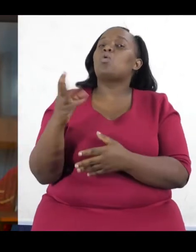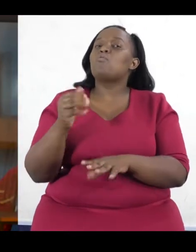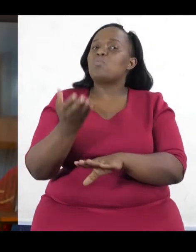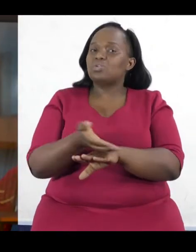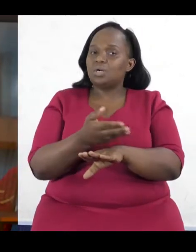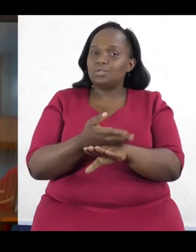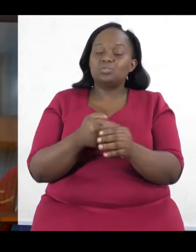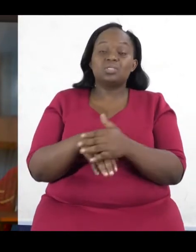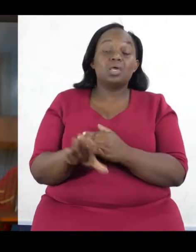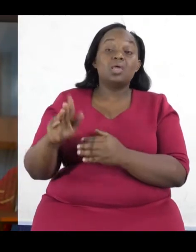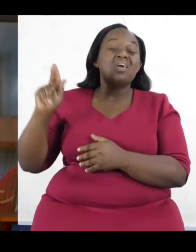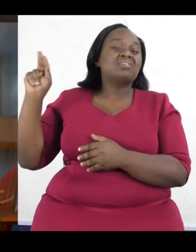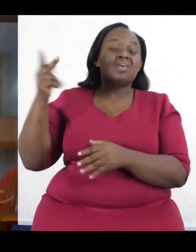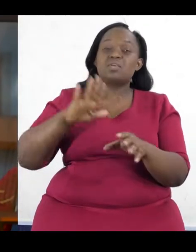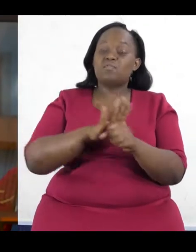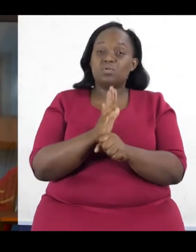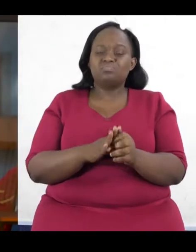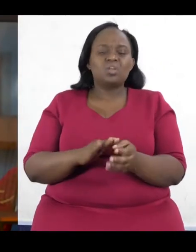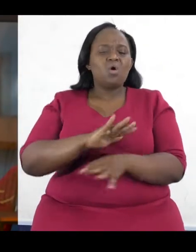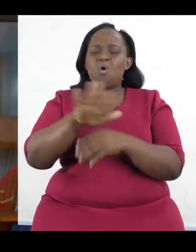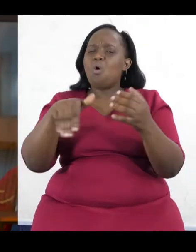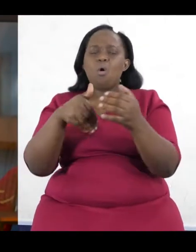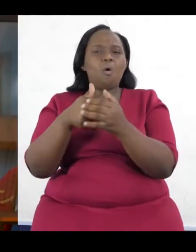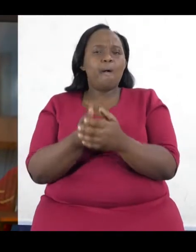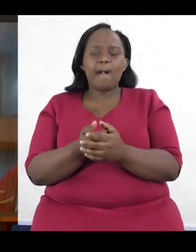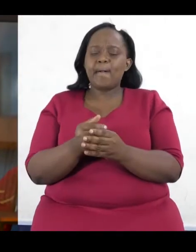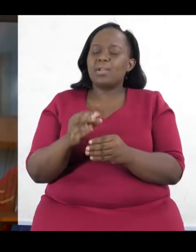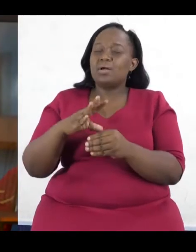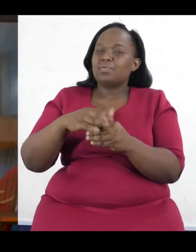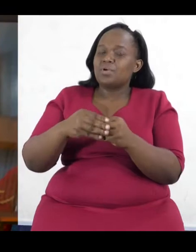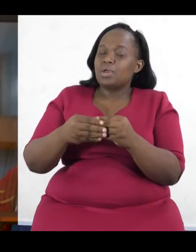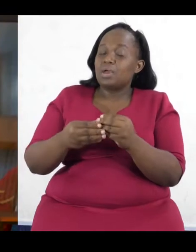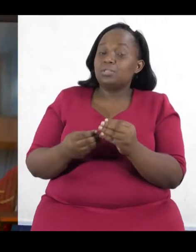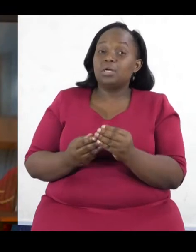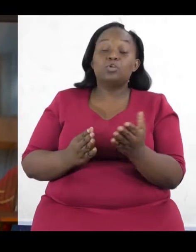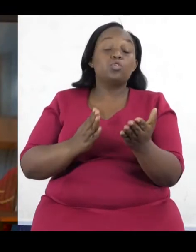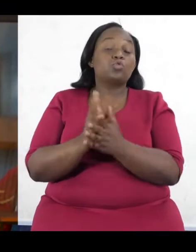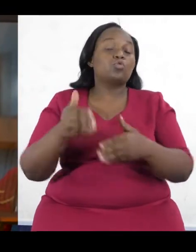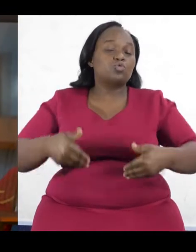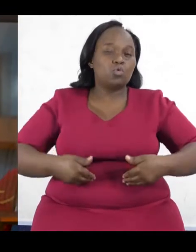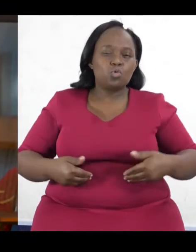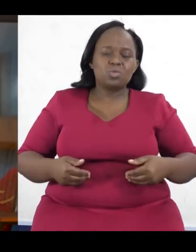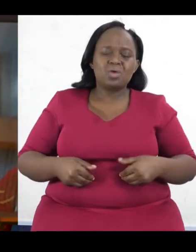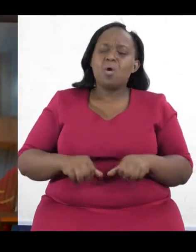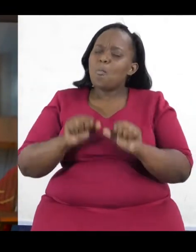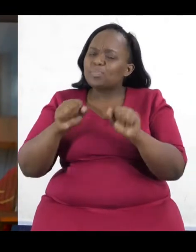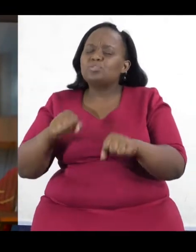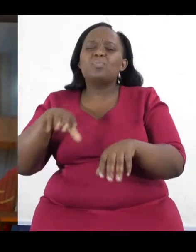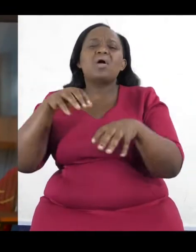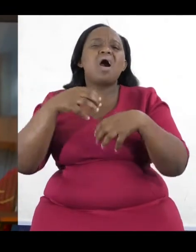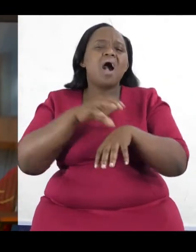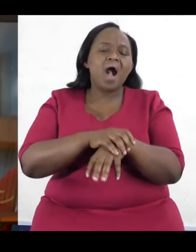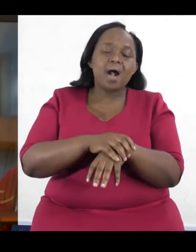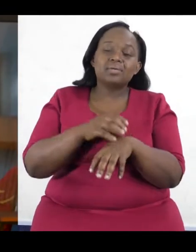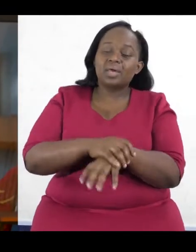potatoes, so that they can take it there. These are platforms that are created by actually the youth, But we can have such platforms even for